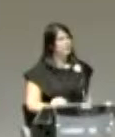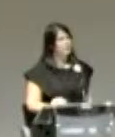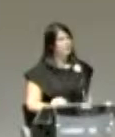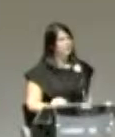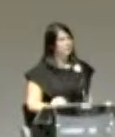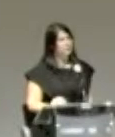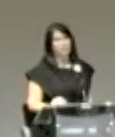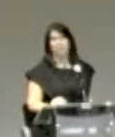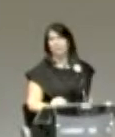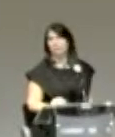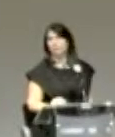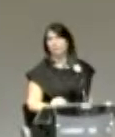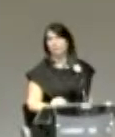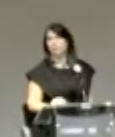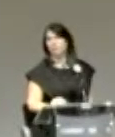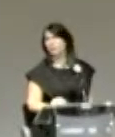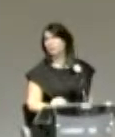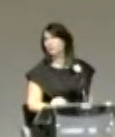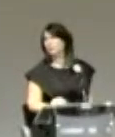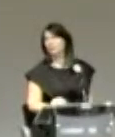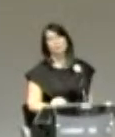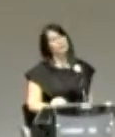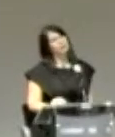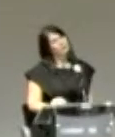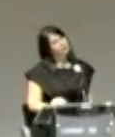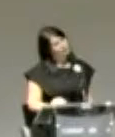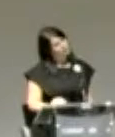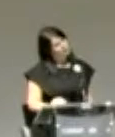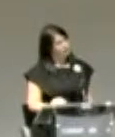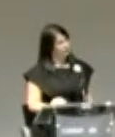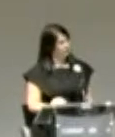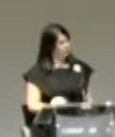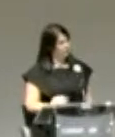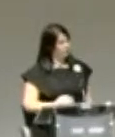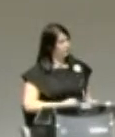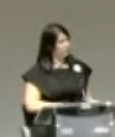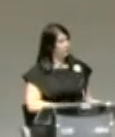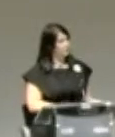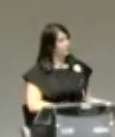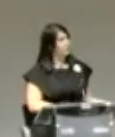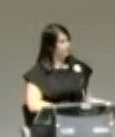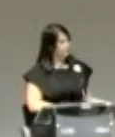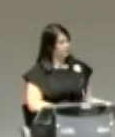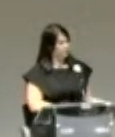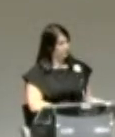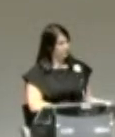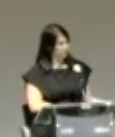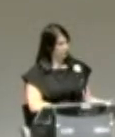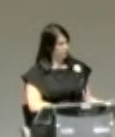name change, we may lose our mission on our focus of the focus on the students. So,